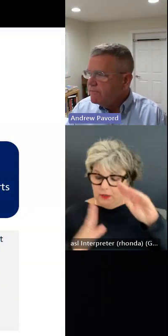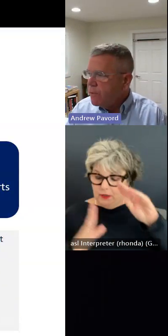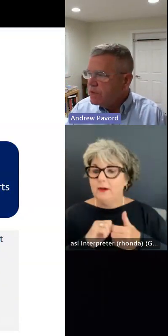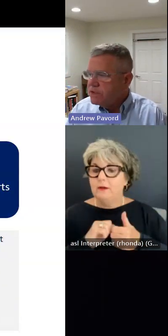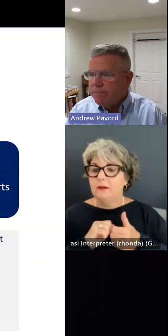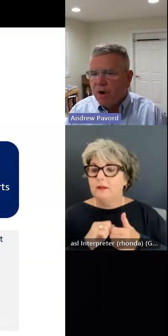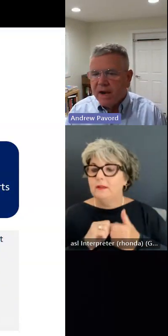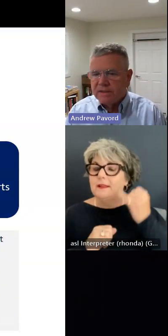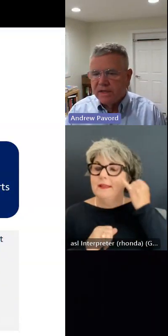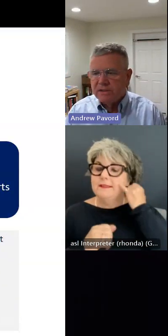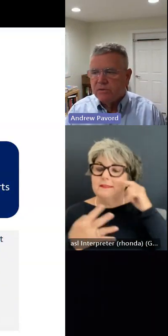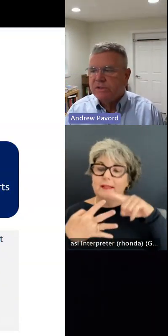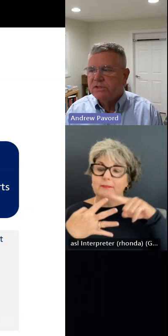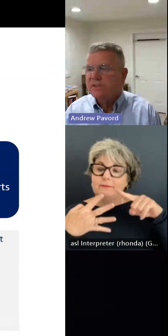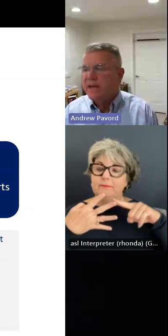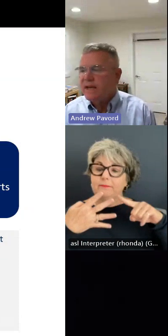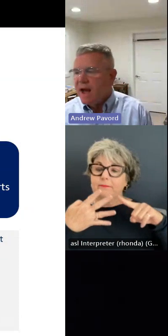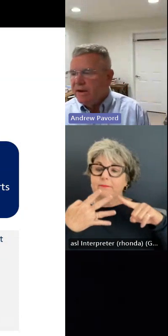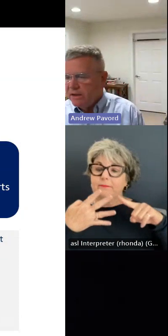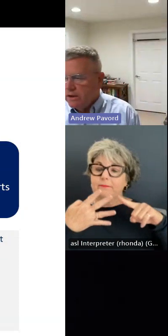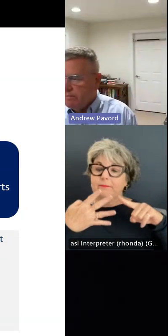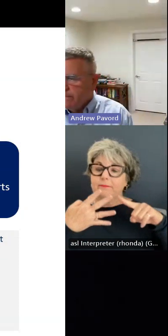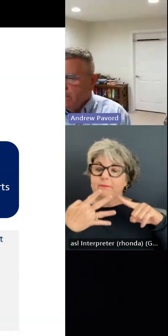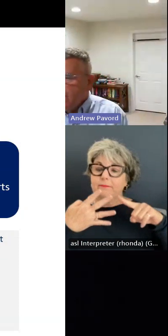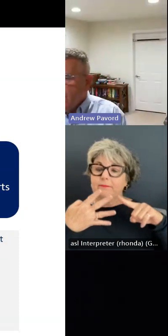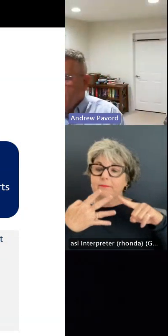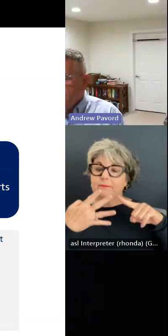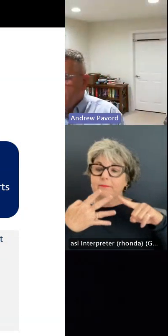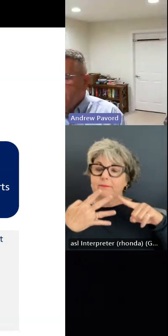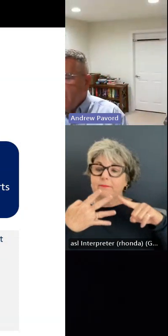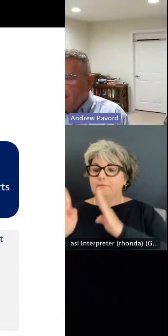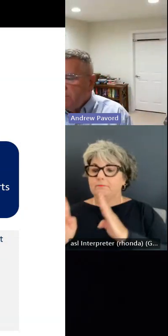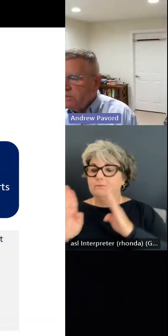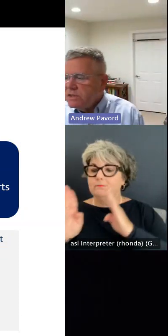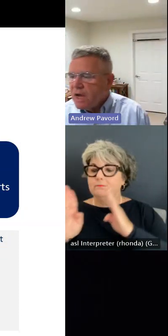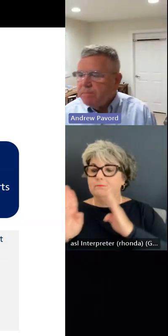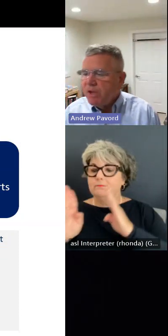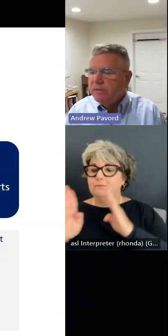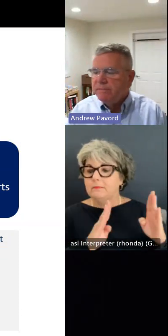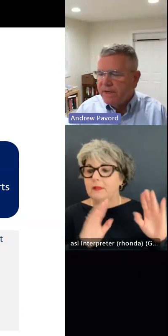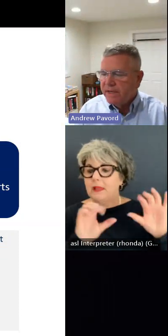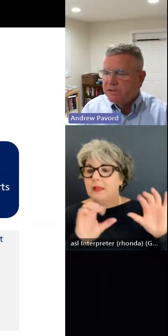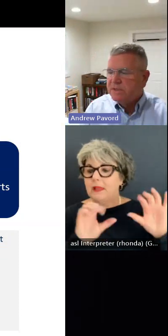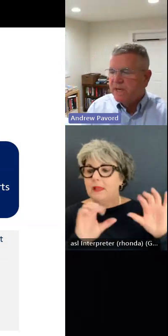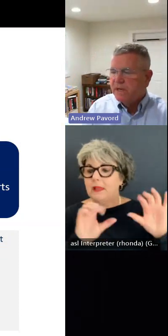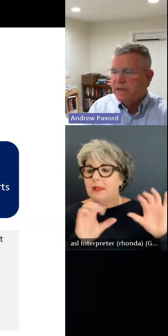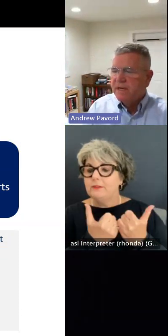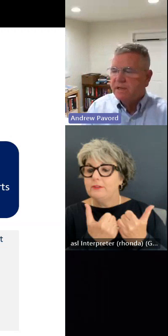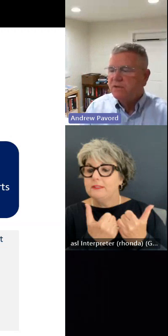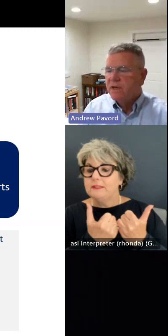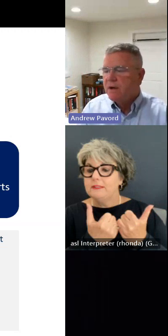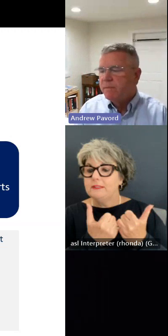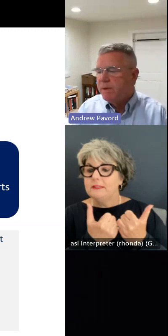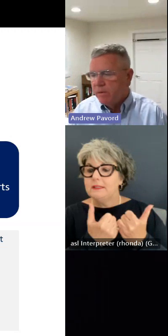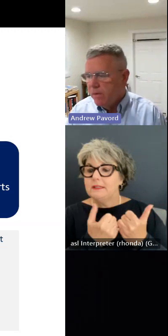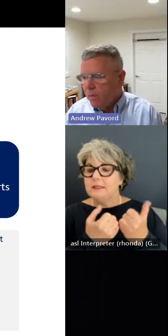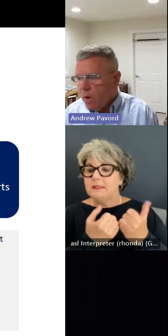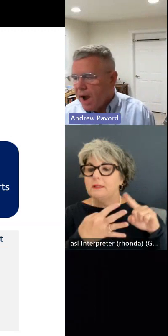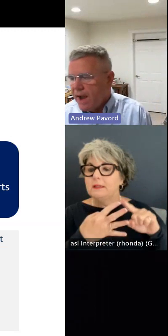It's kind of a four-step process, which is laid out here. Agencies upload the financial data into